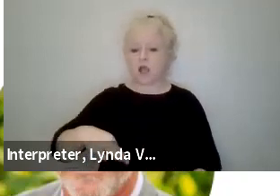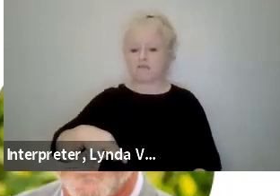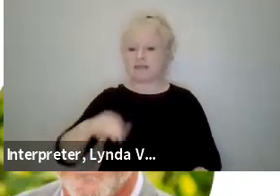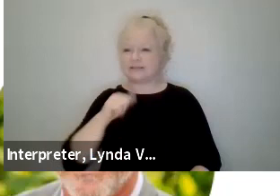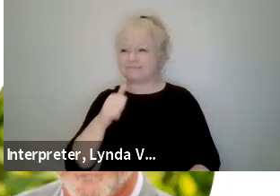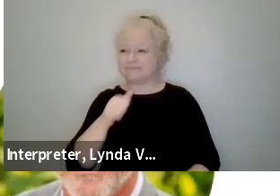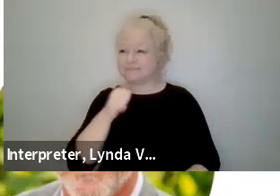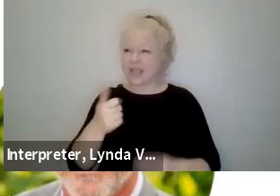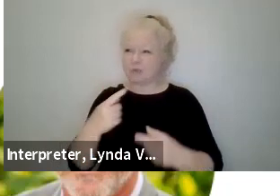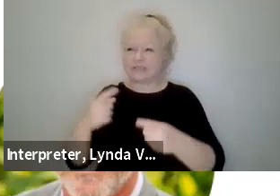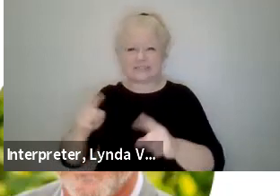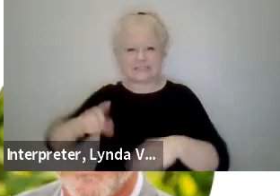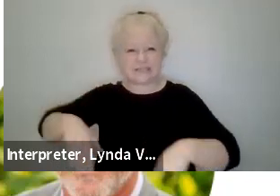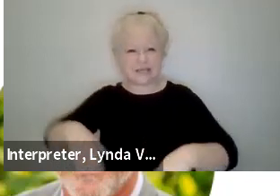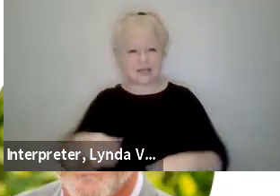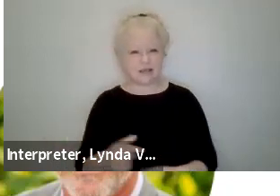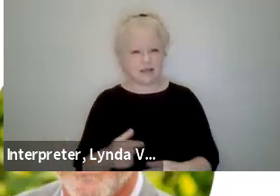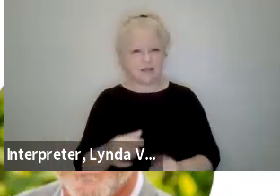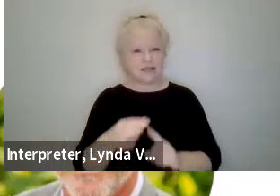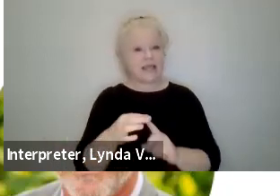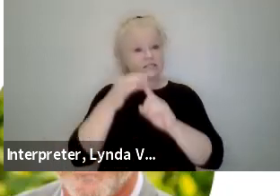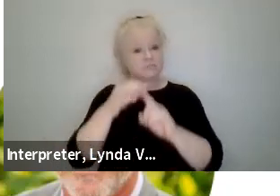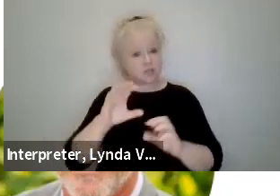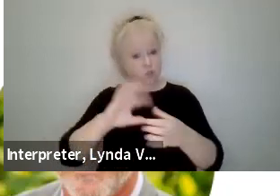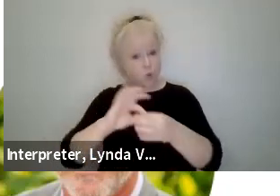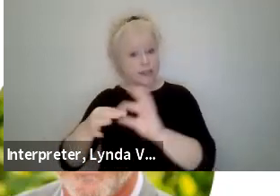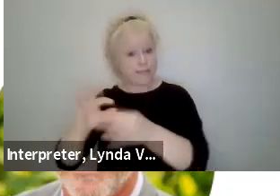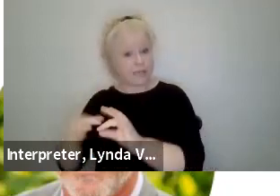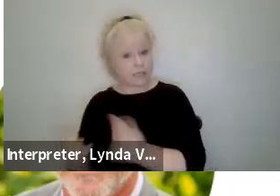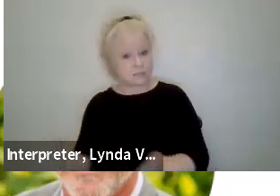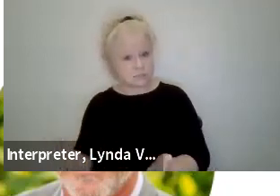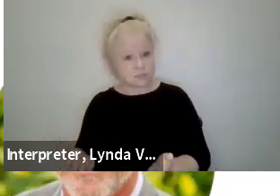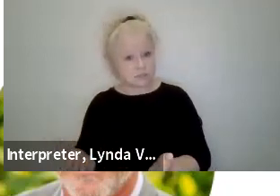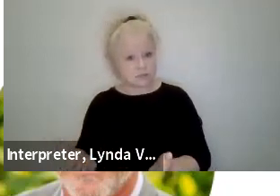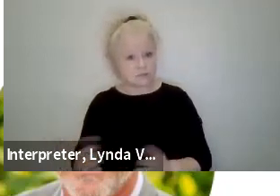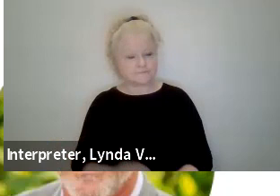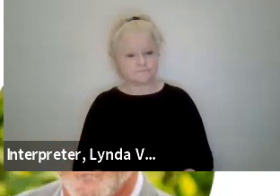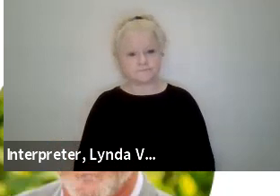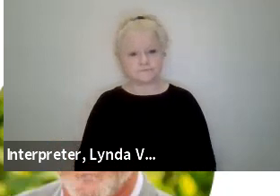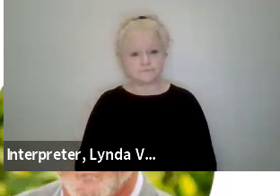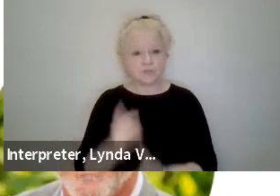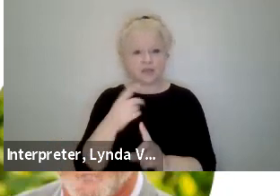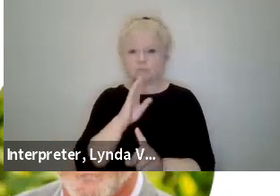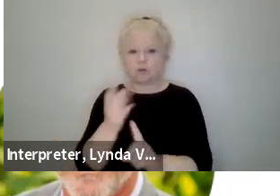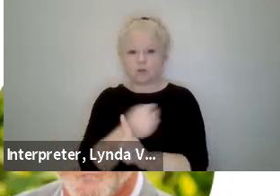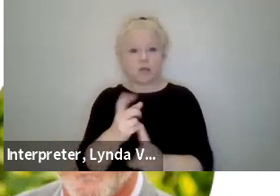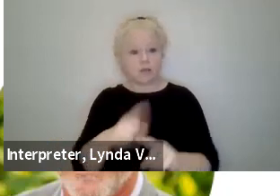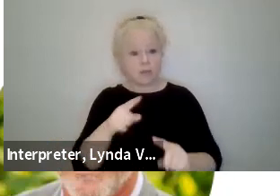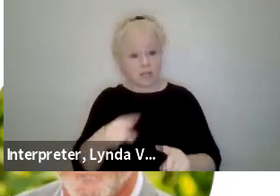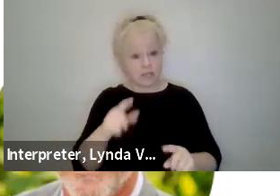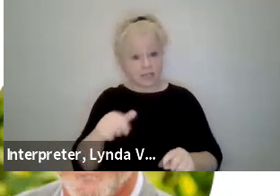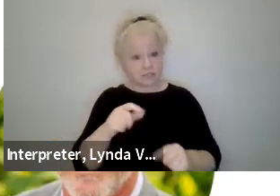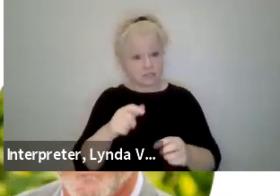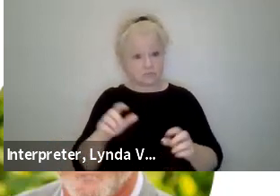or can't be important, like with the Special Olympics. But for today, what we'll do is we'll just kind of talk about our relationship with Microsoft